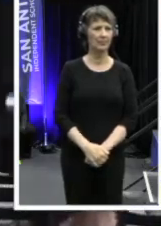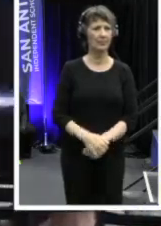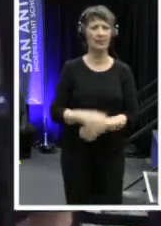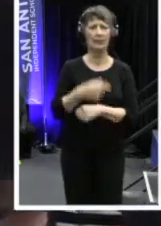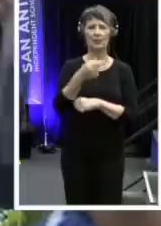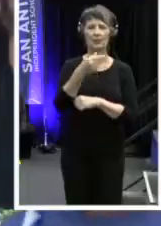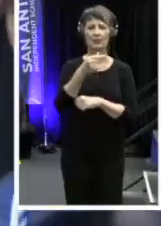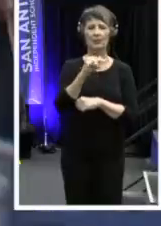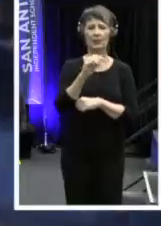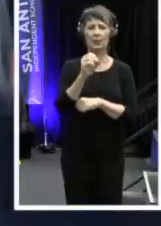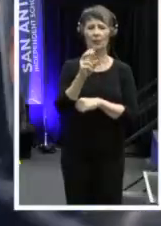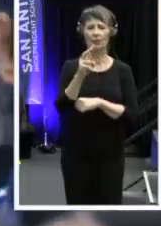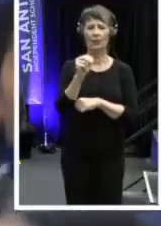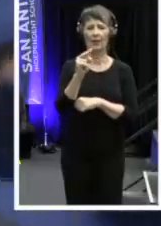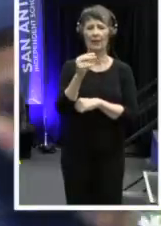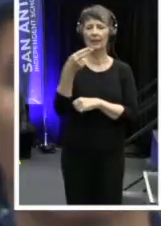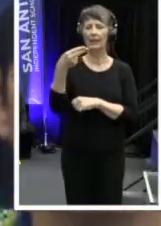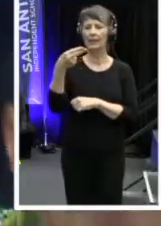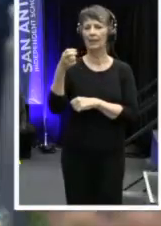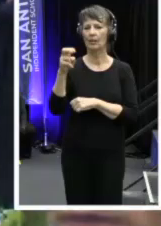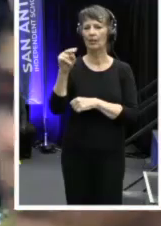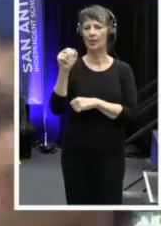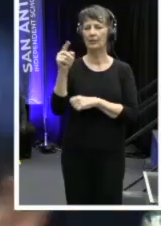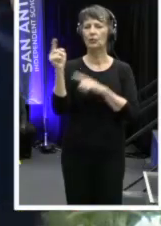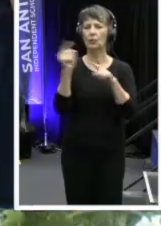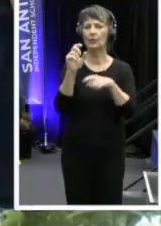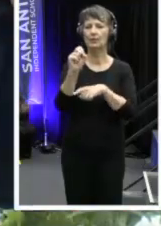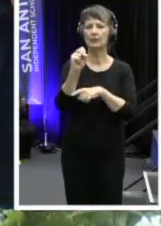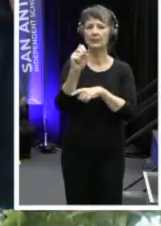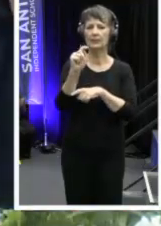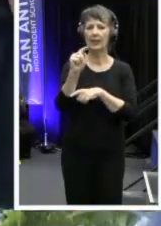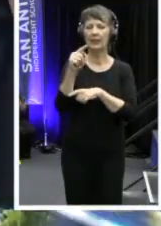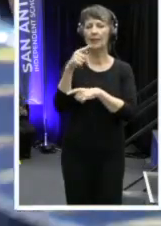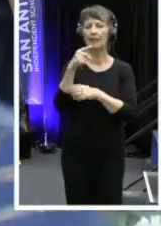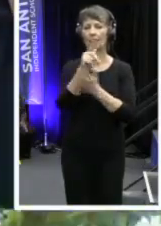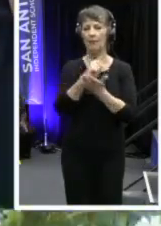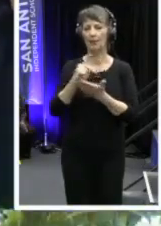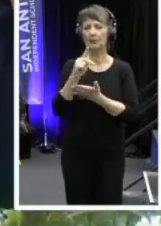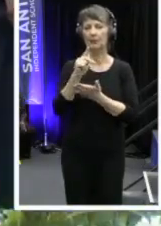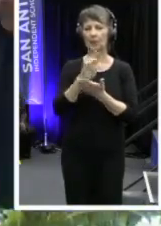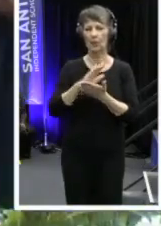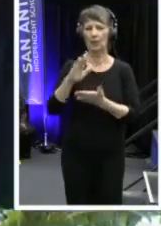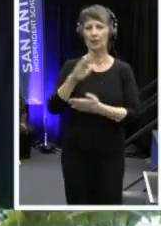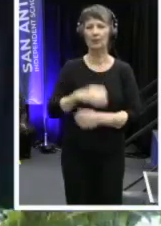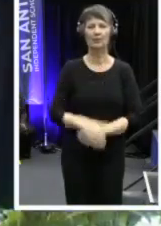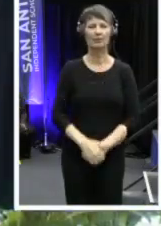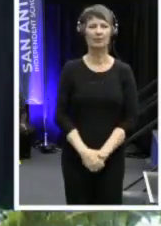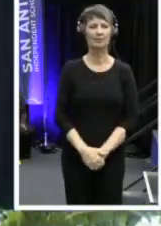Giovanni Hernandez will be attending St. Philip's University, St. Philip's College.